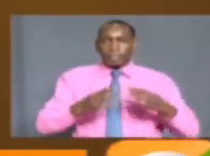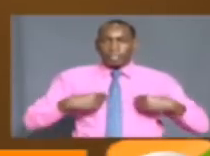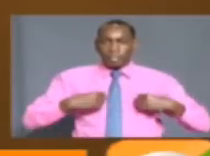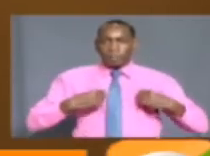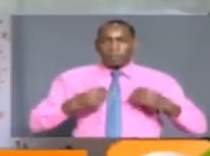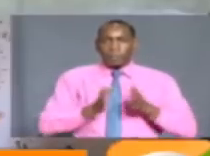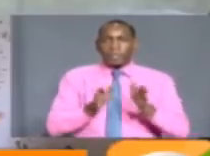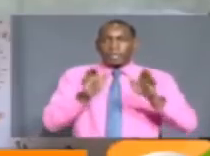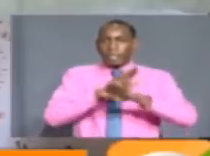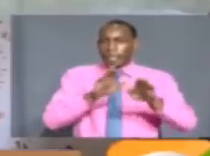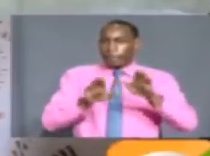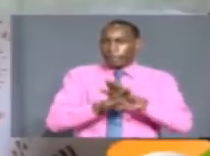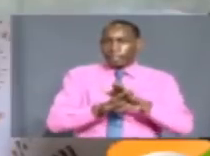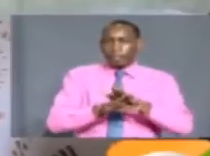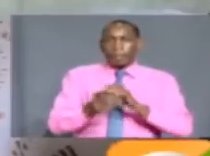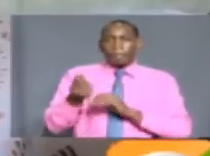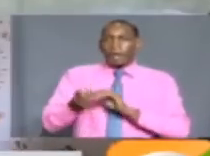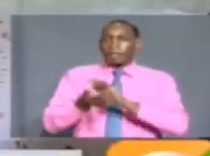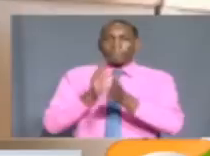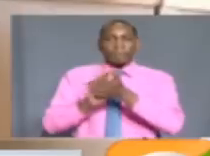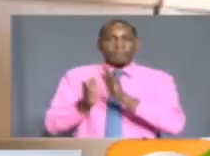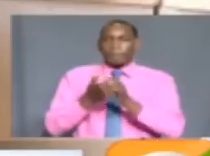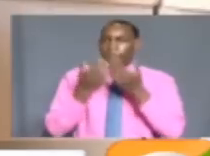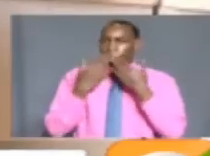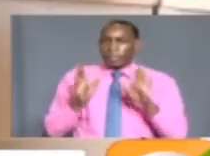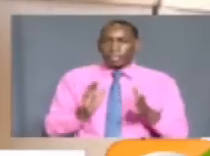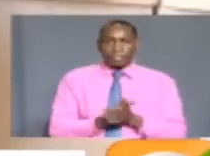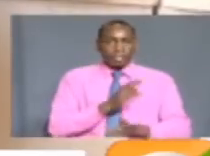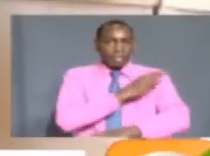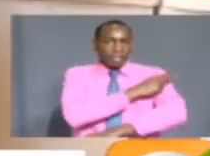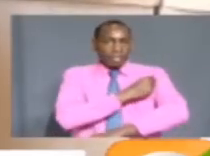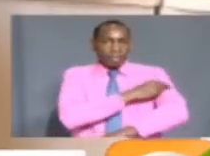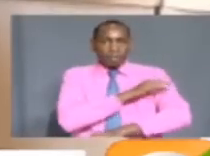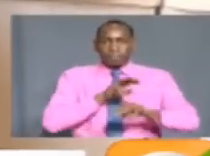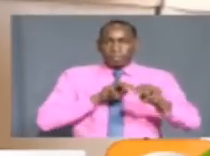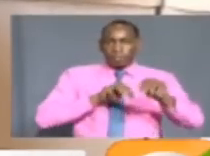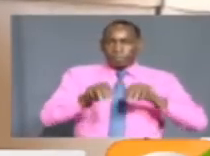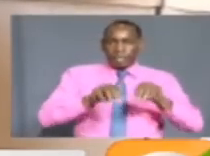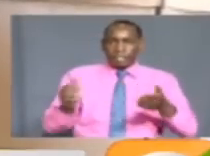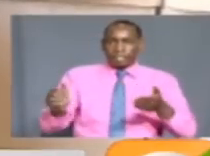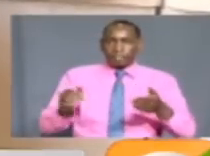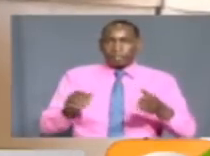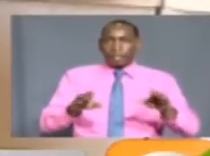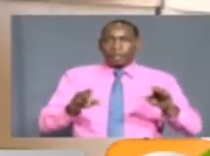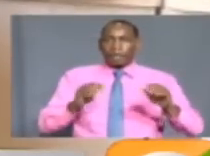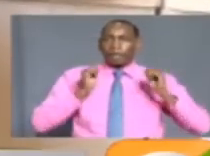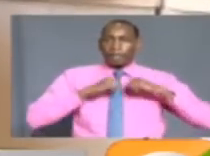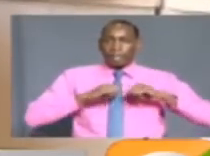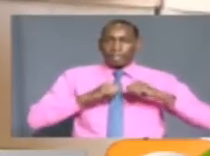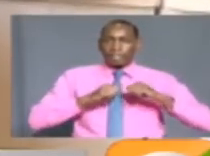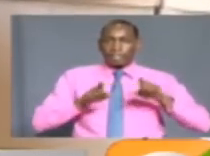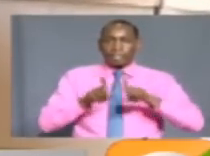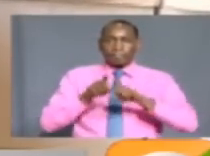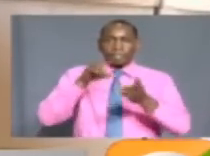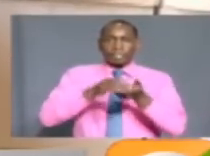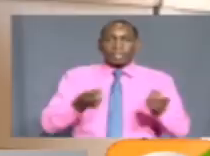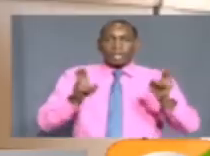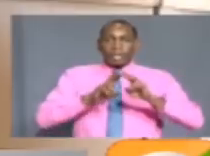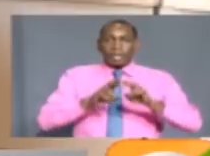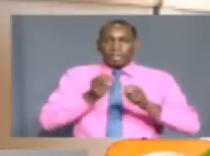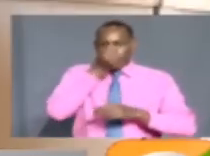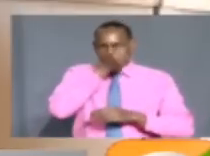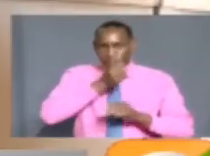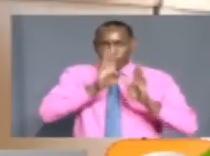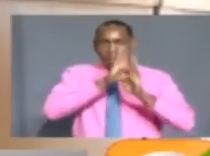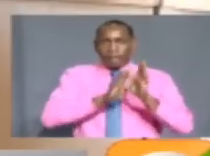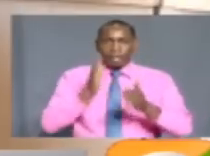all that. To exhaust all our channels. The hospital management admits that such cases are rampant and forfeiting the bills has a